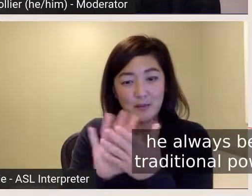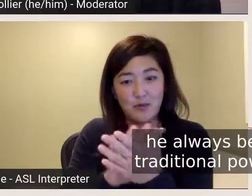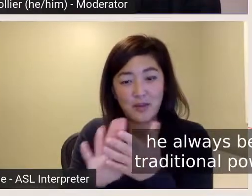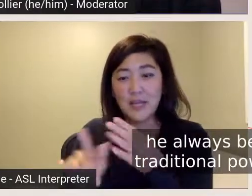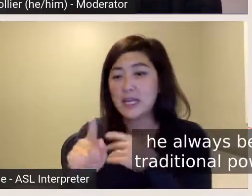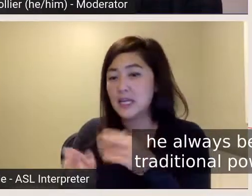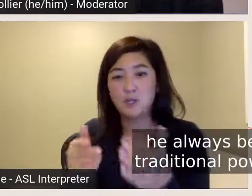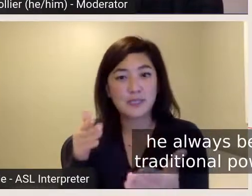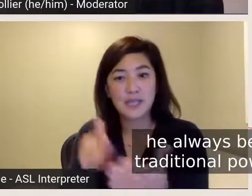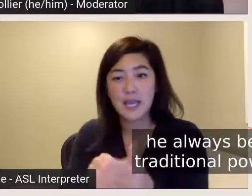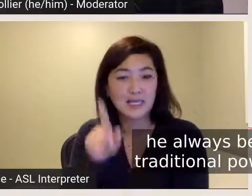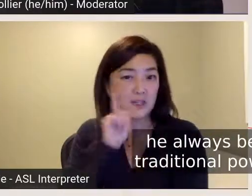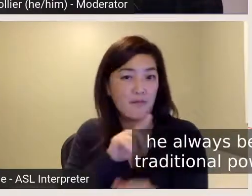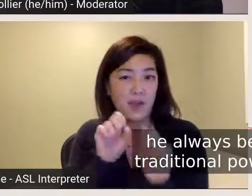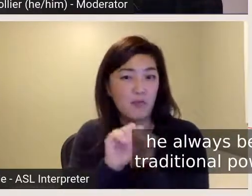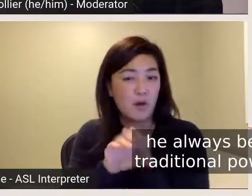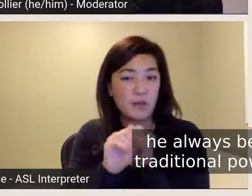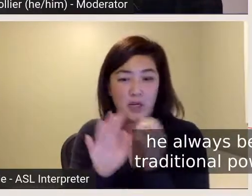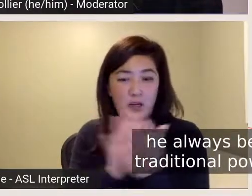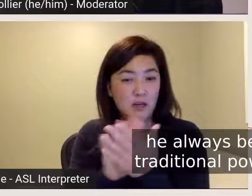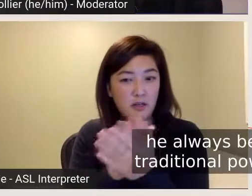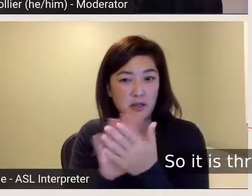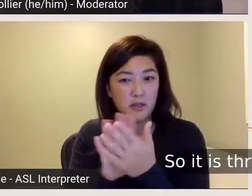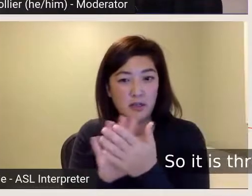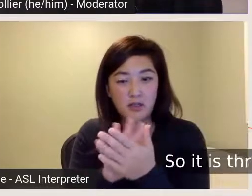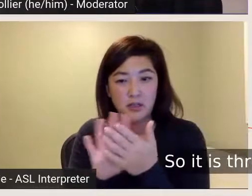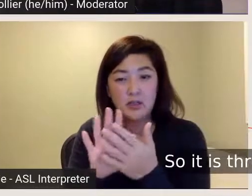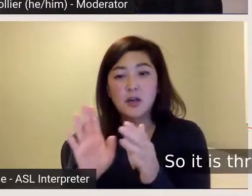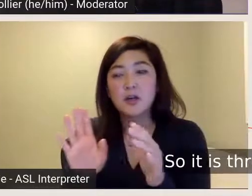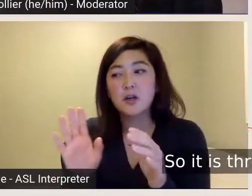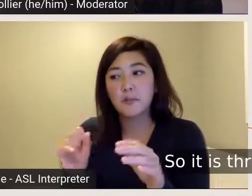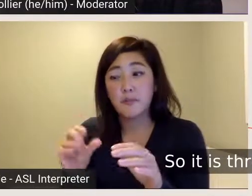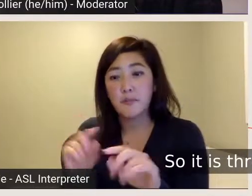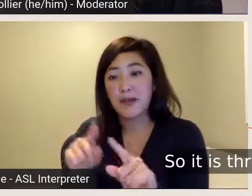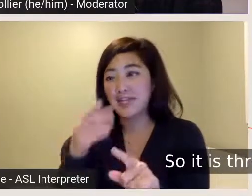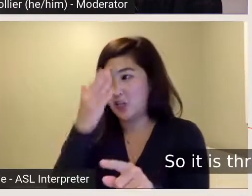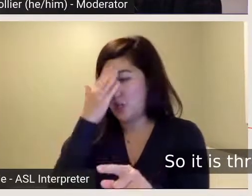was believed in the educational power of cinema. So it is,